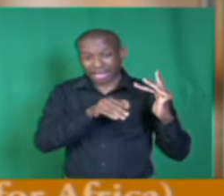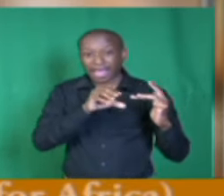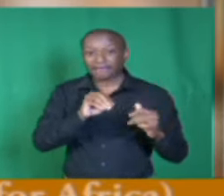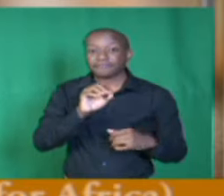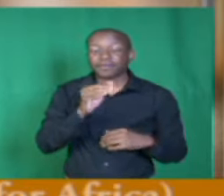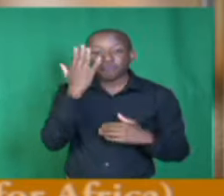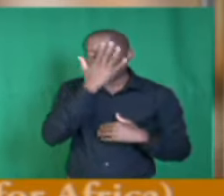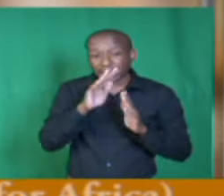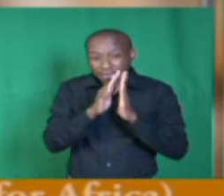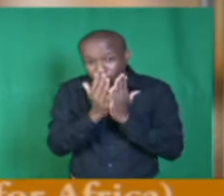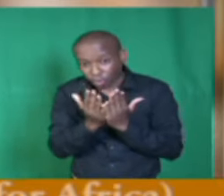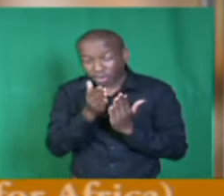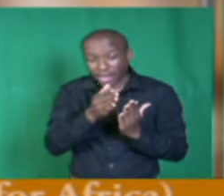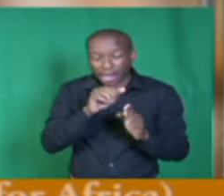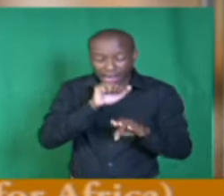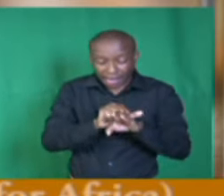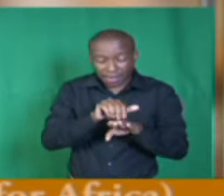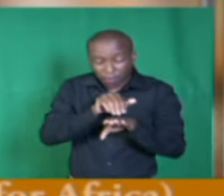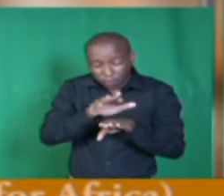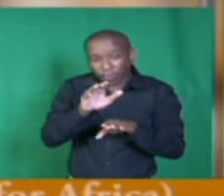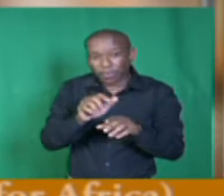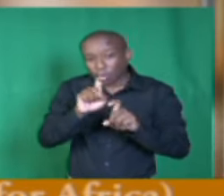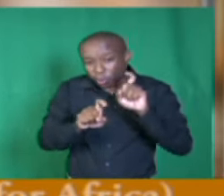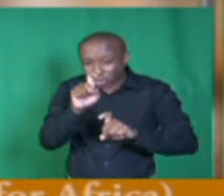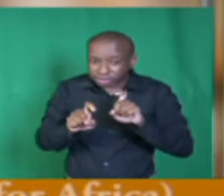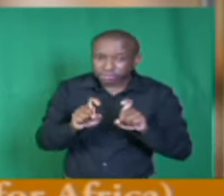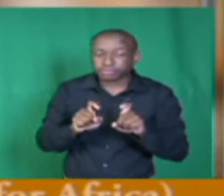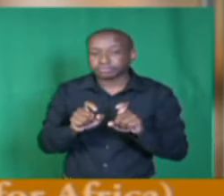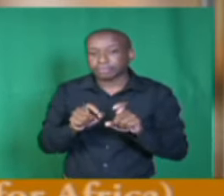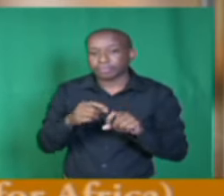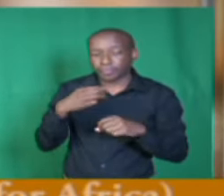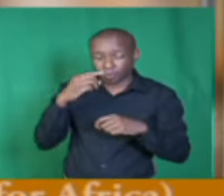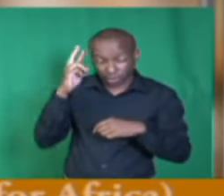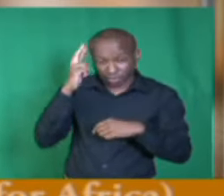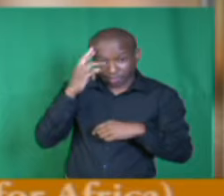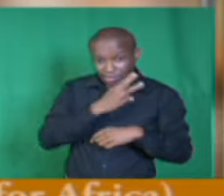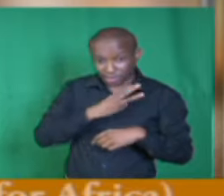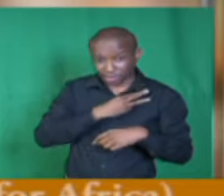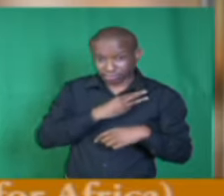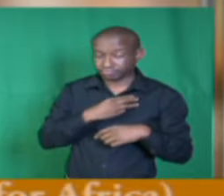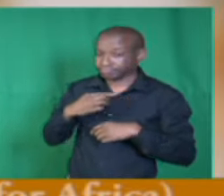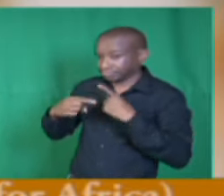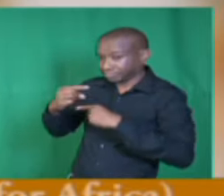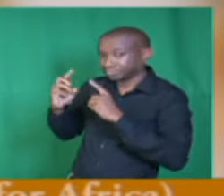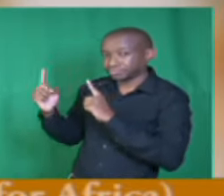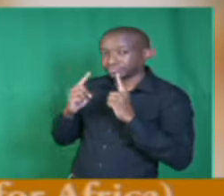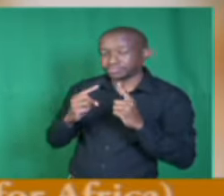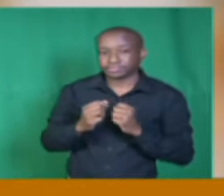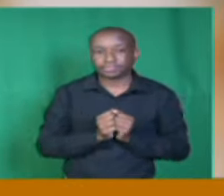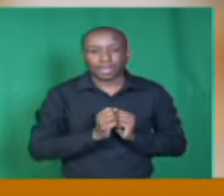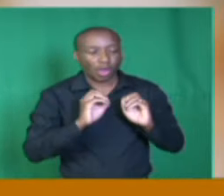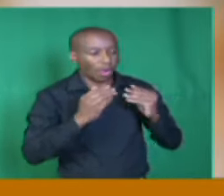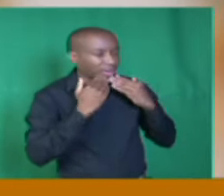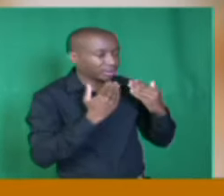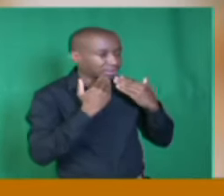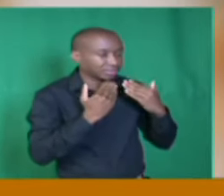and Facebook, where you can post questions and comments. Sir, without wasting any time, please take us through. Okay, thank you